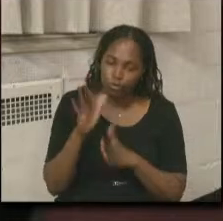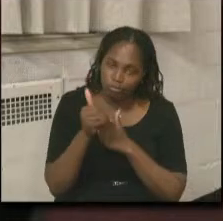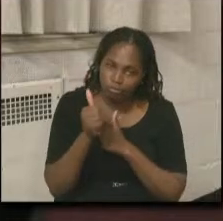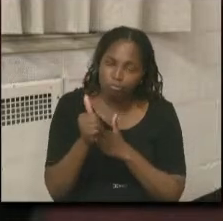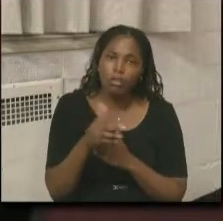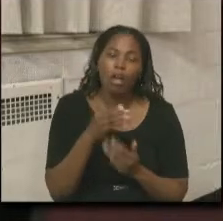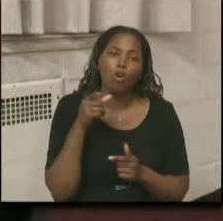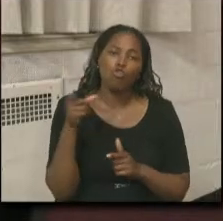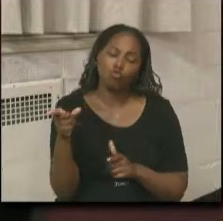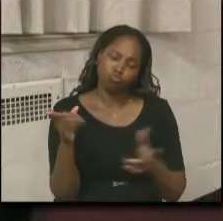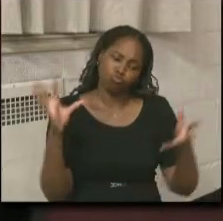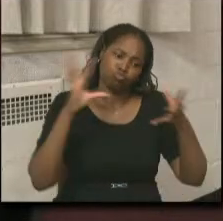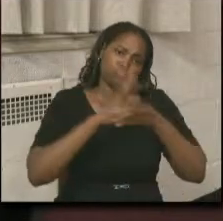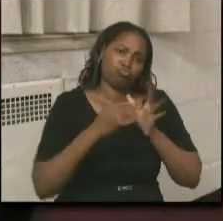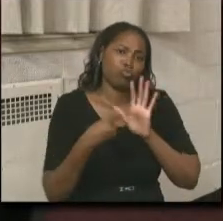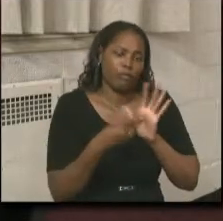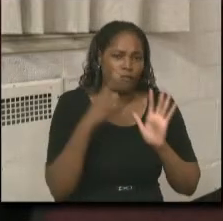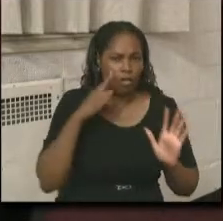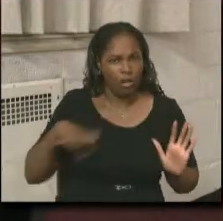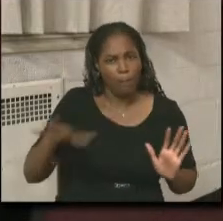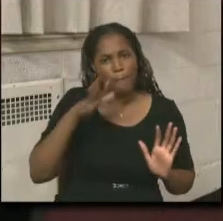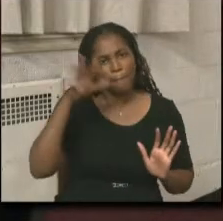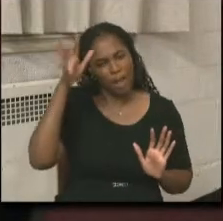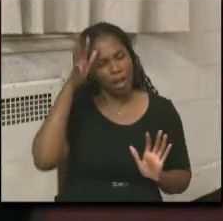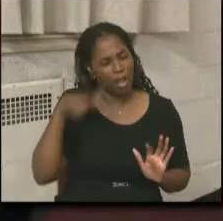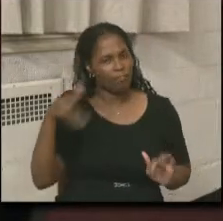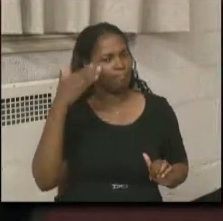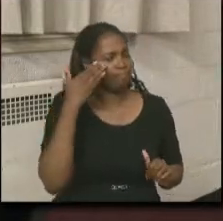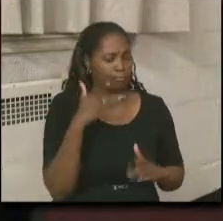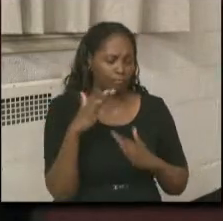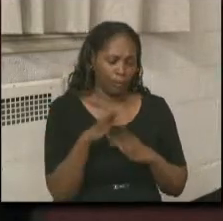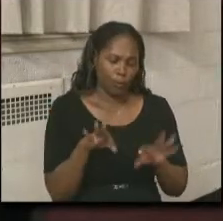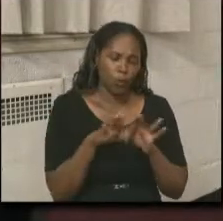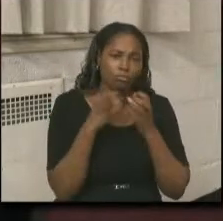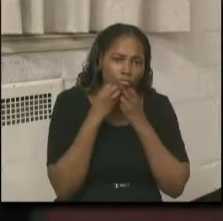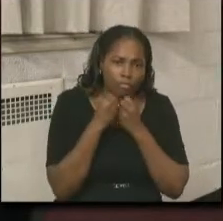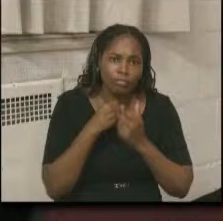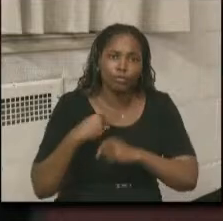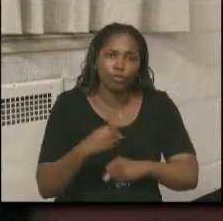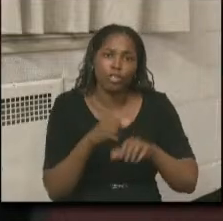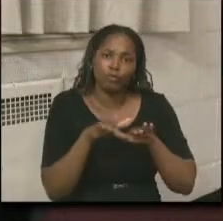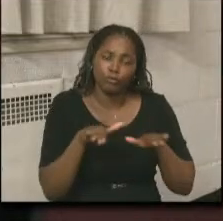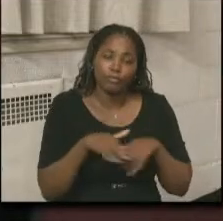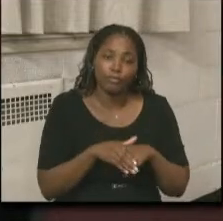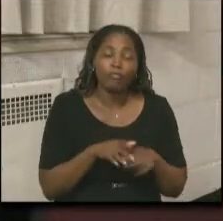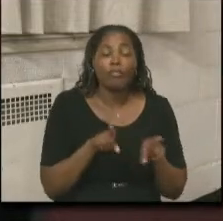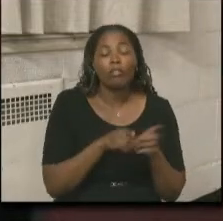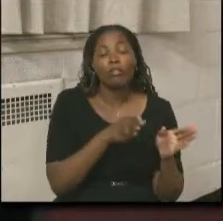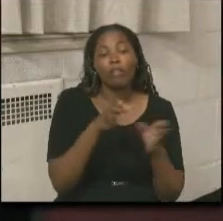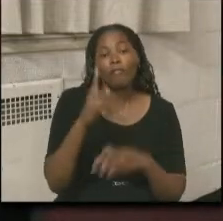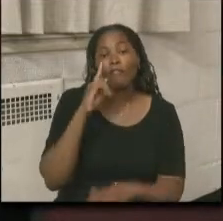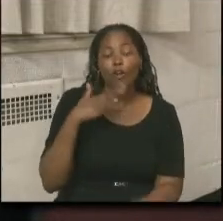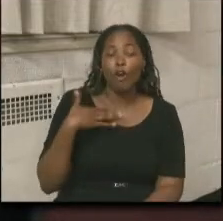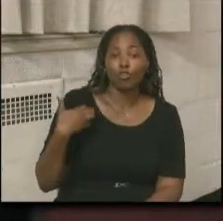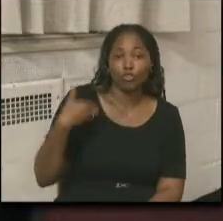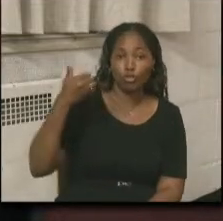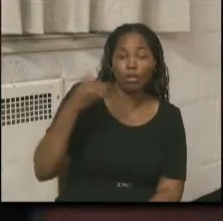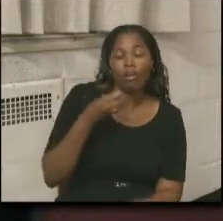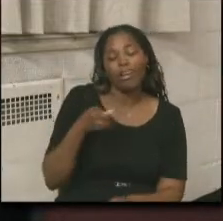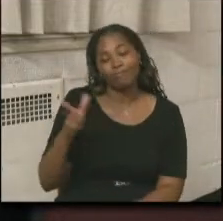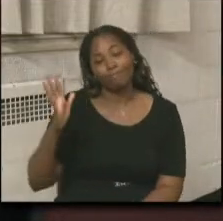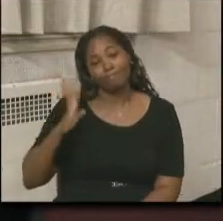know that there's nothing more important than keeping our kids safe. And to our chair and former chair, I thank you